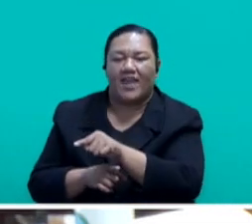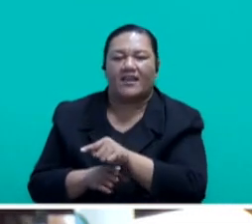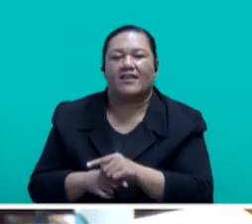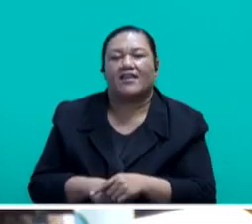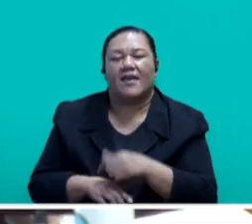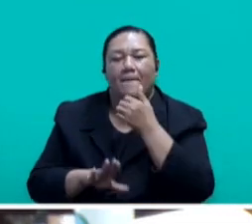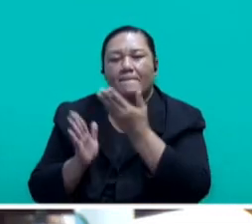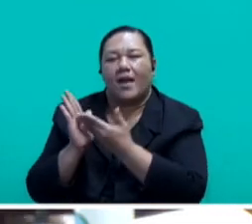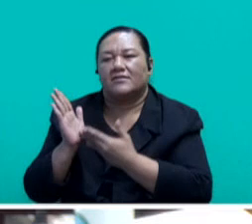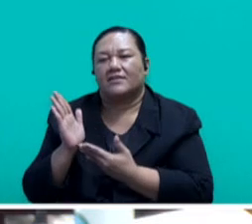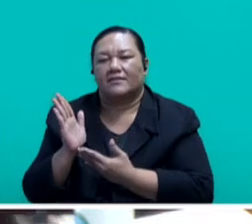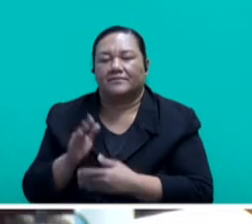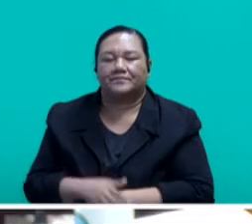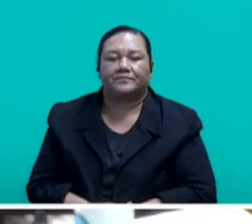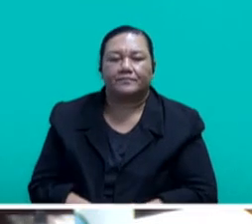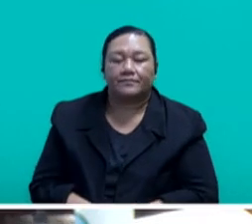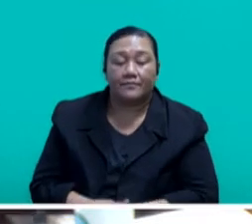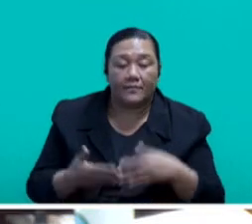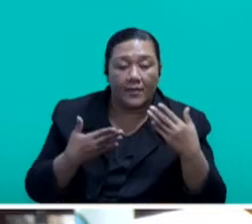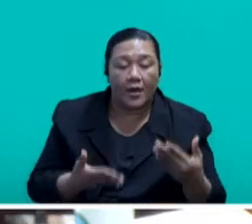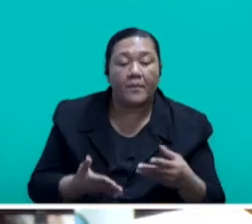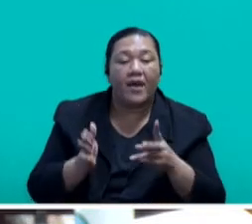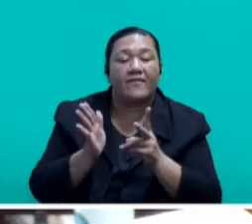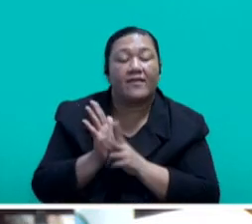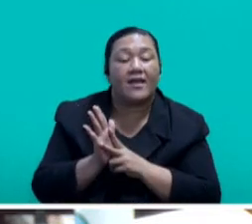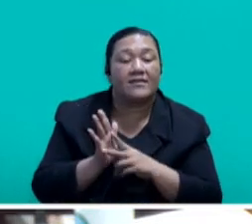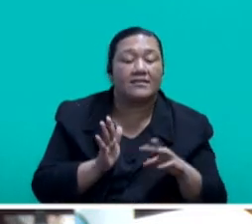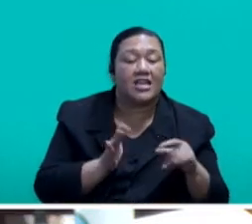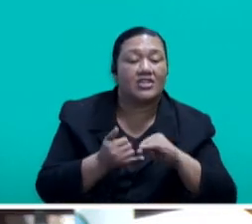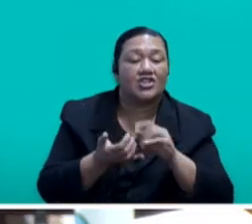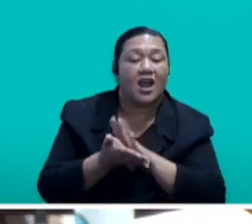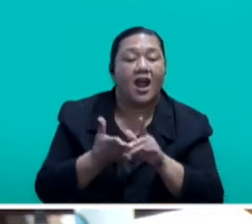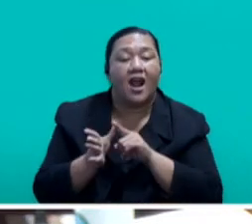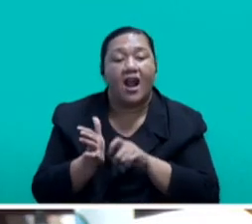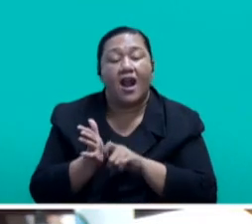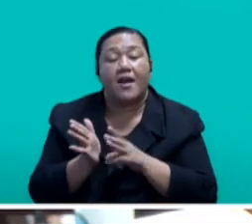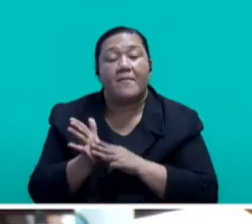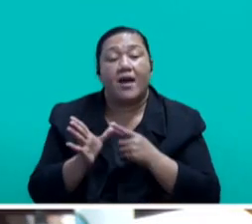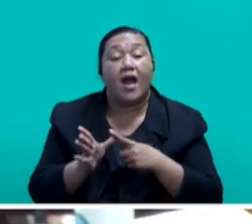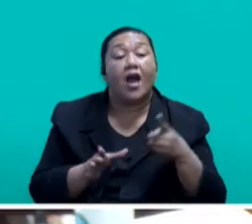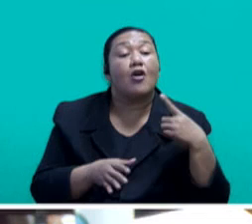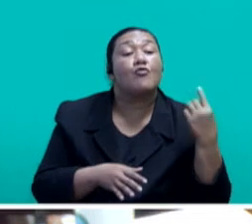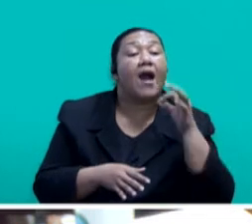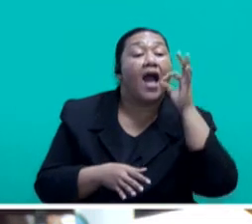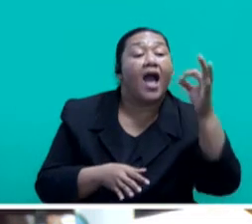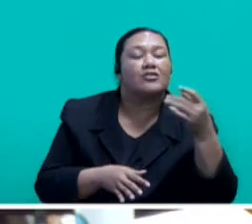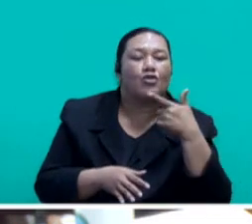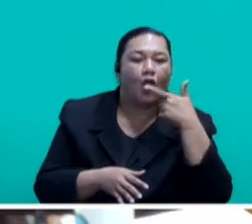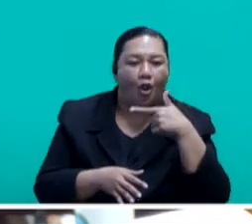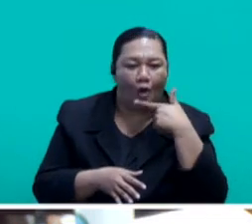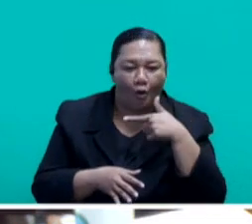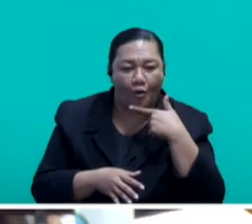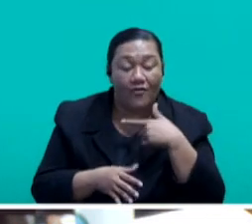budget. Honorable Rinesh Sharma, go and ask those who had loaned and now have their loans forgiven as to how they